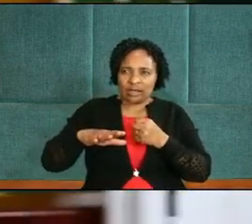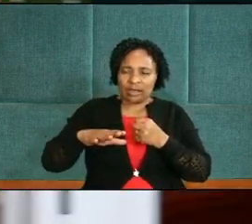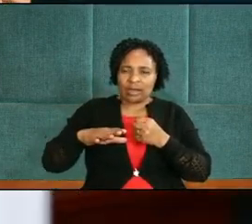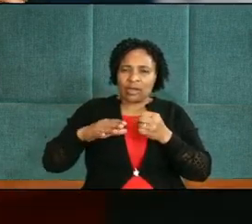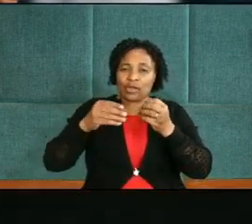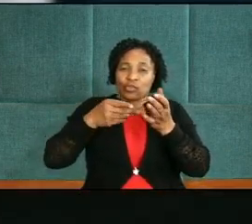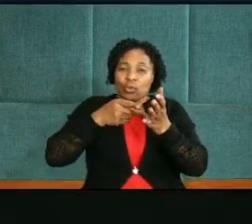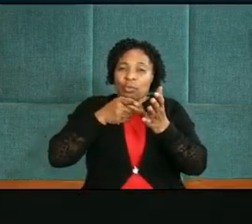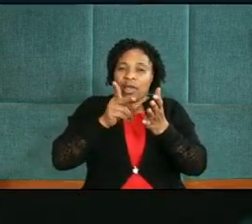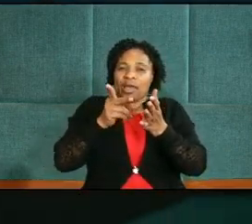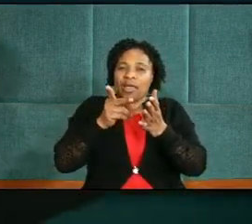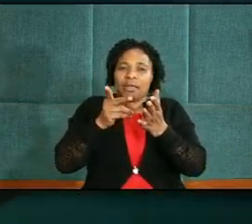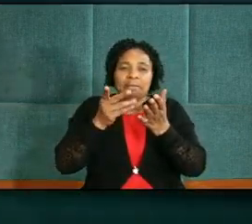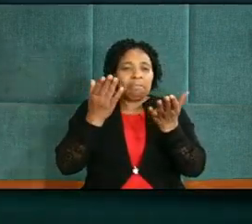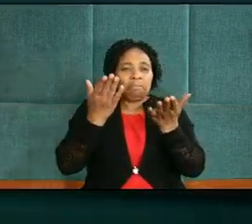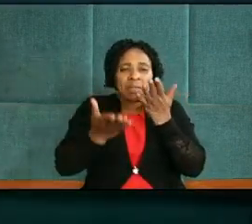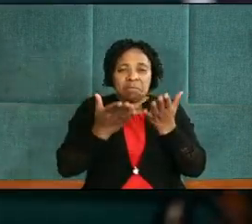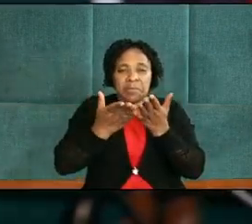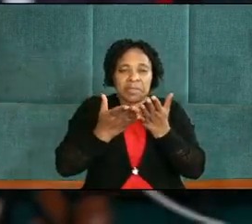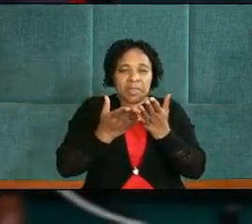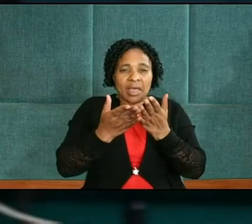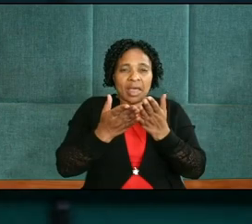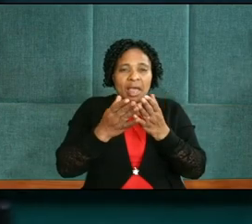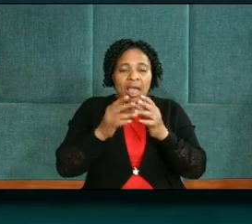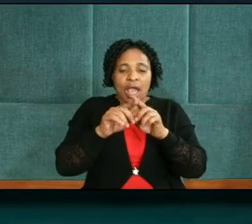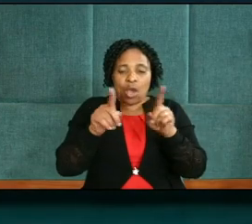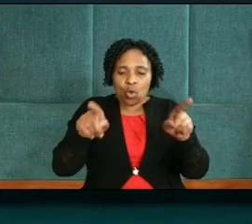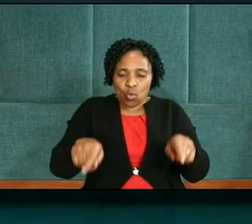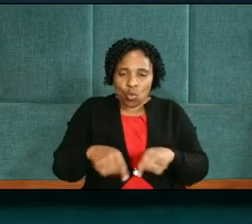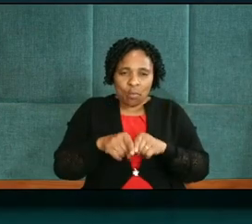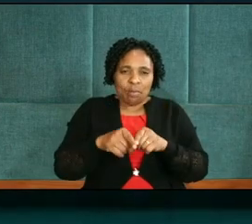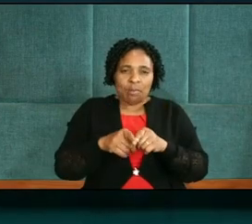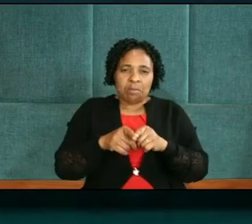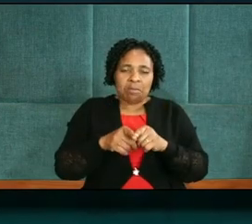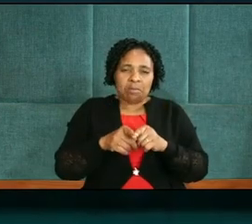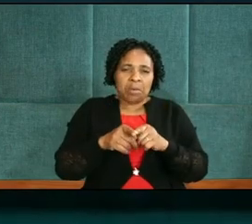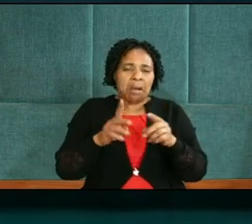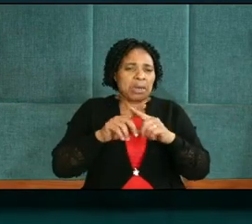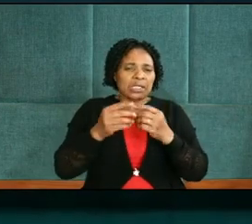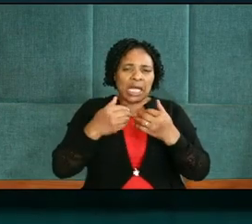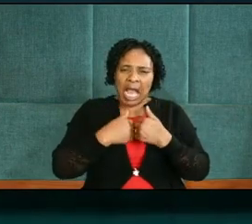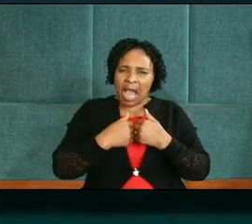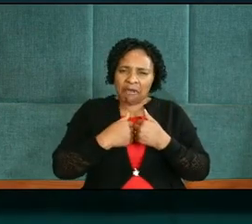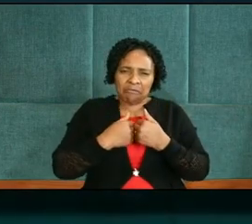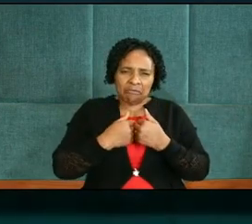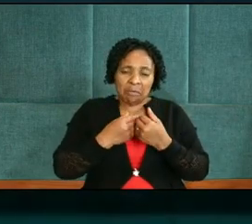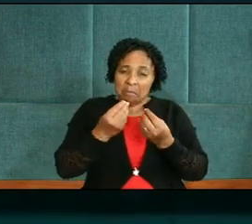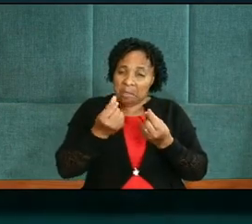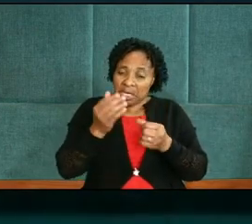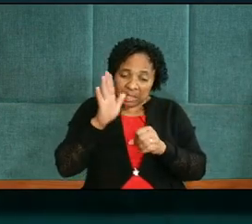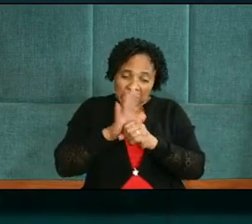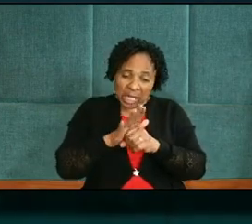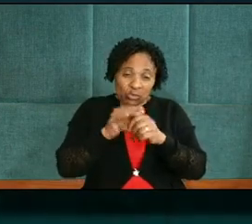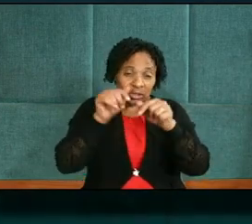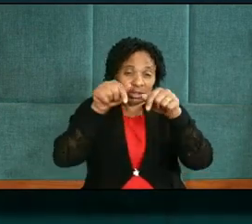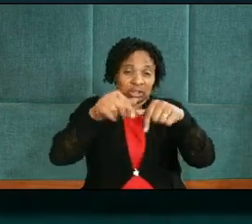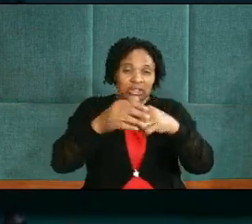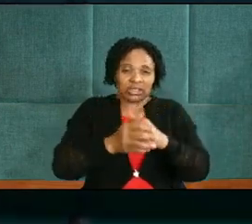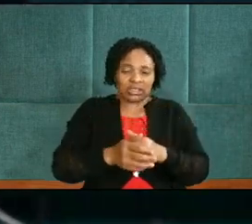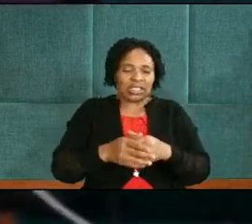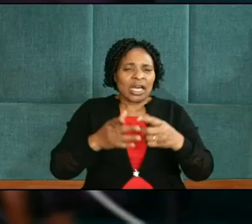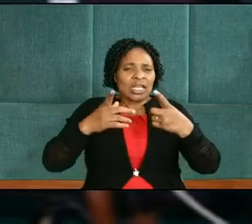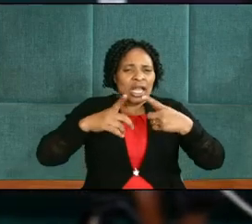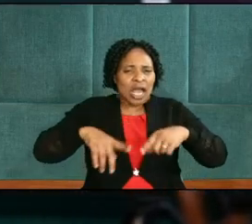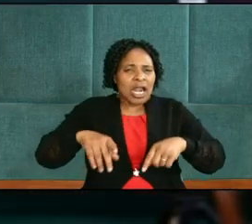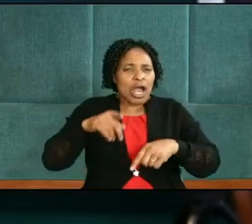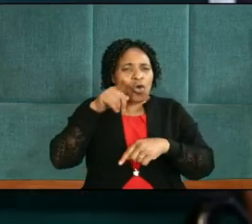new bedroom set, but you don't have all the money at that time, they allow you